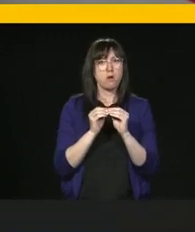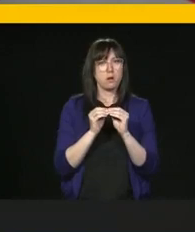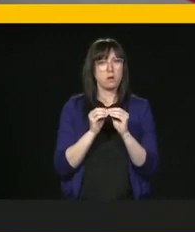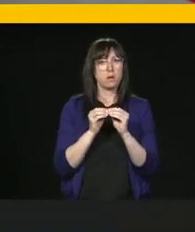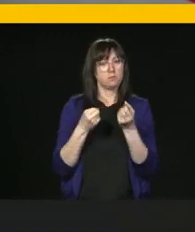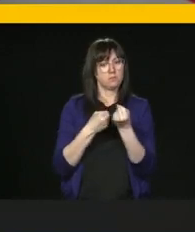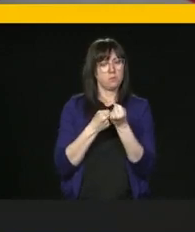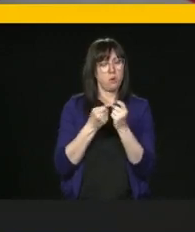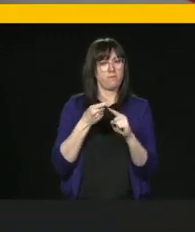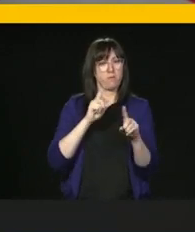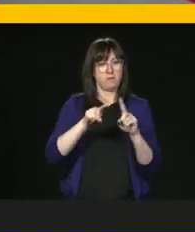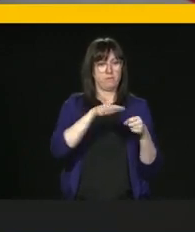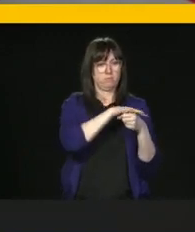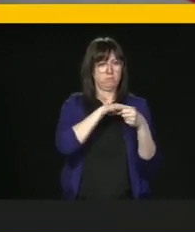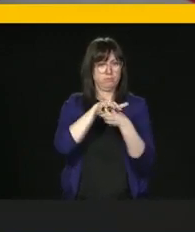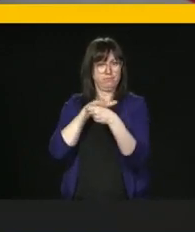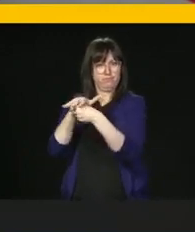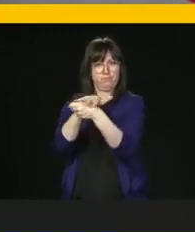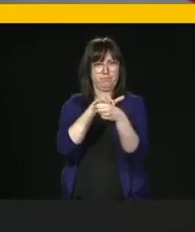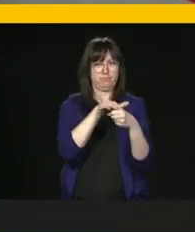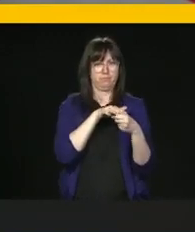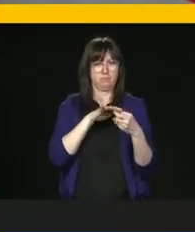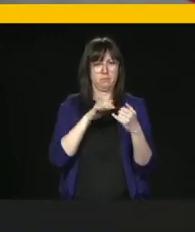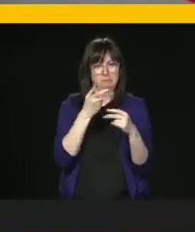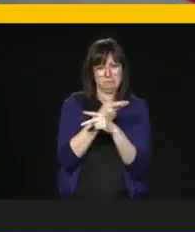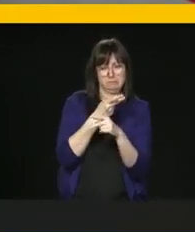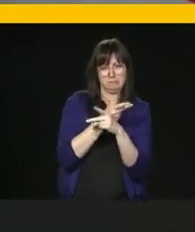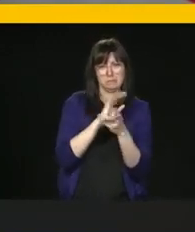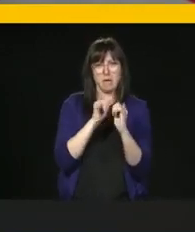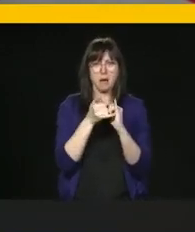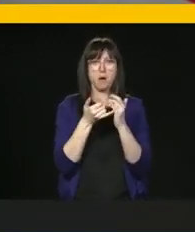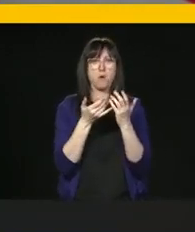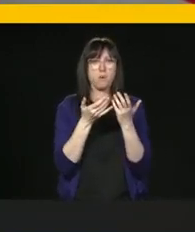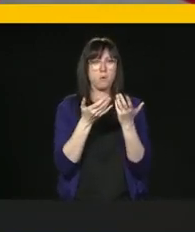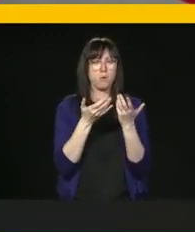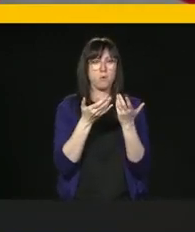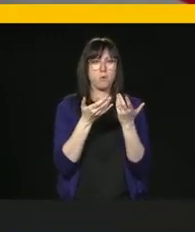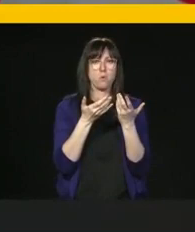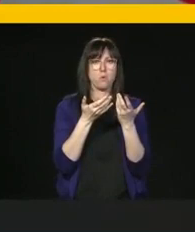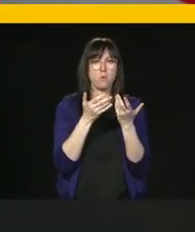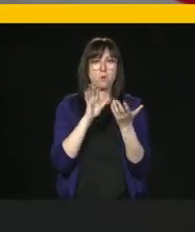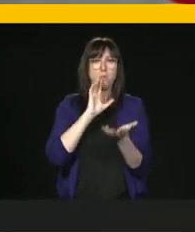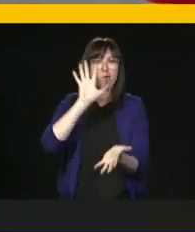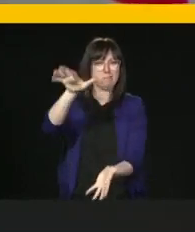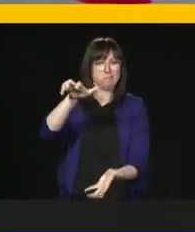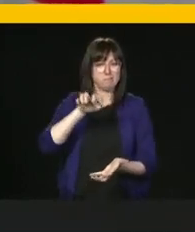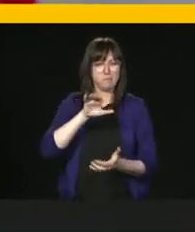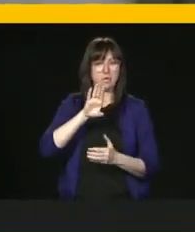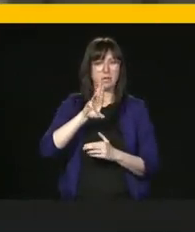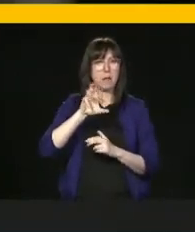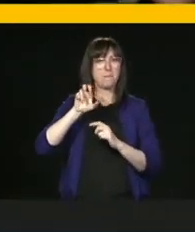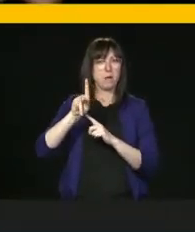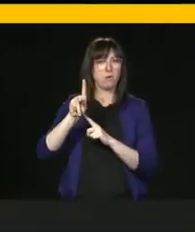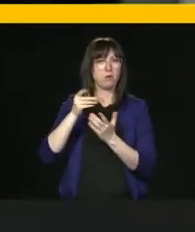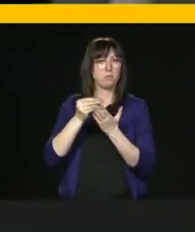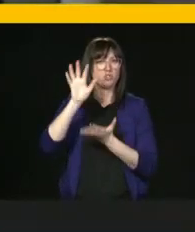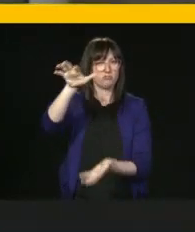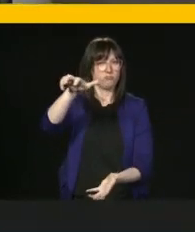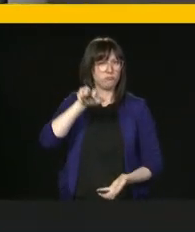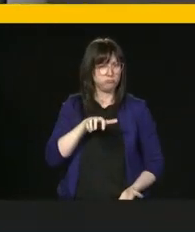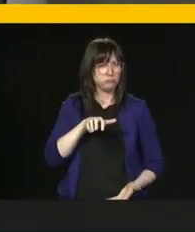to look at a more of a bulk purchasing approach. And just on the coordination